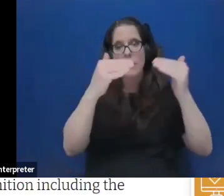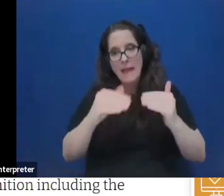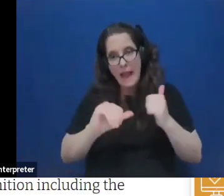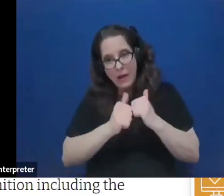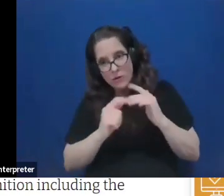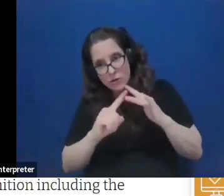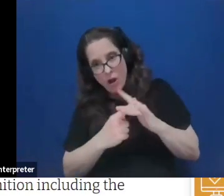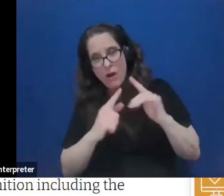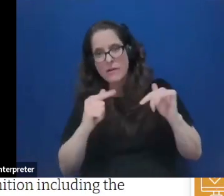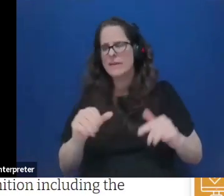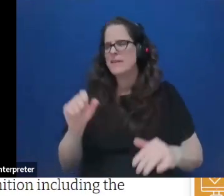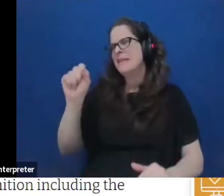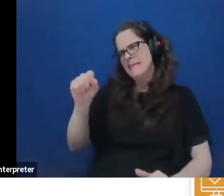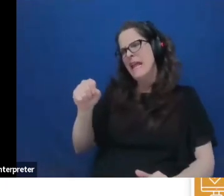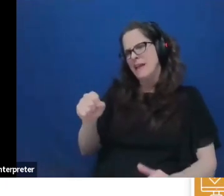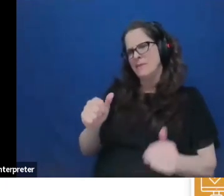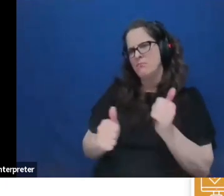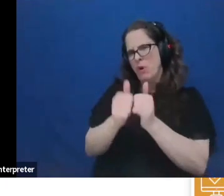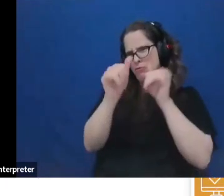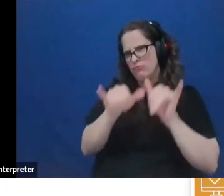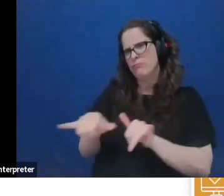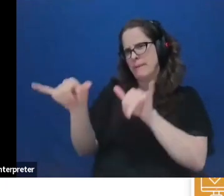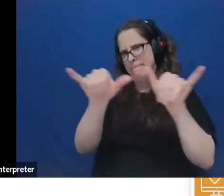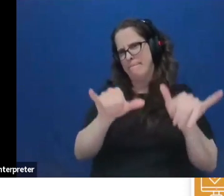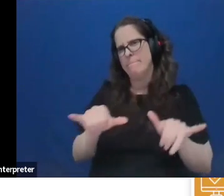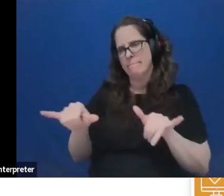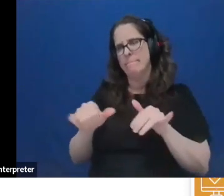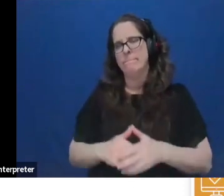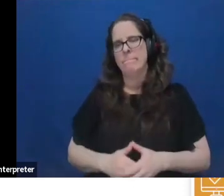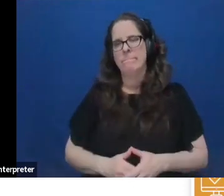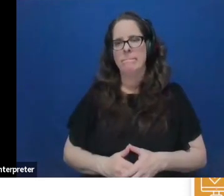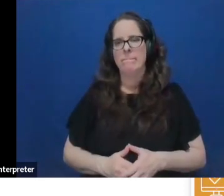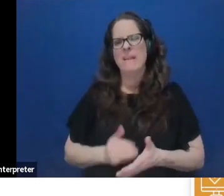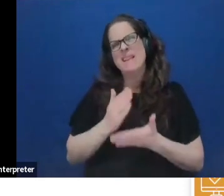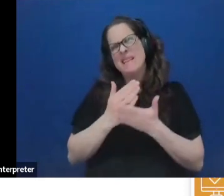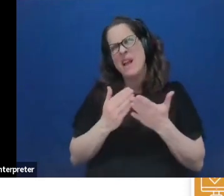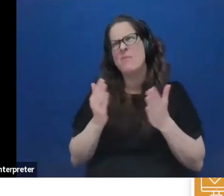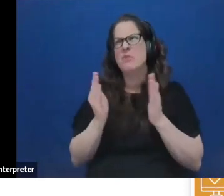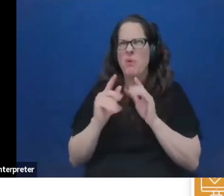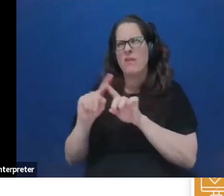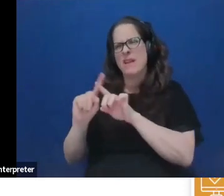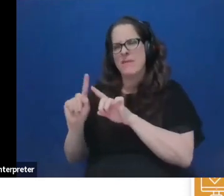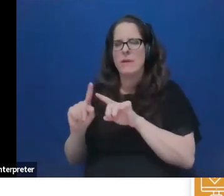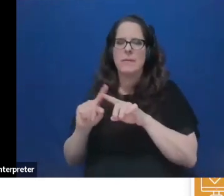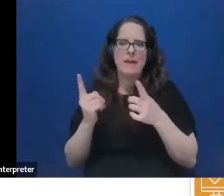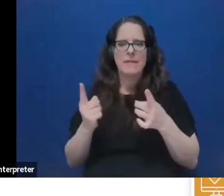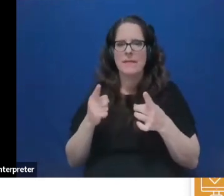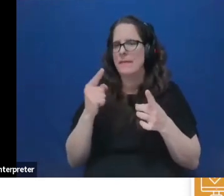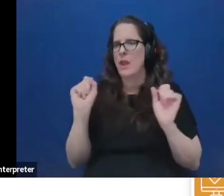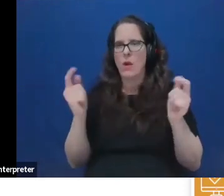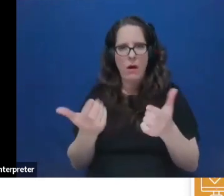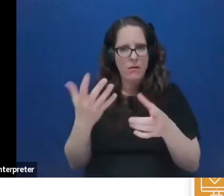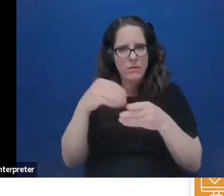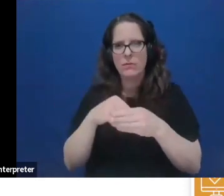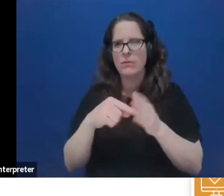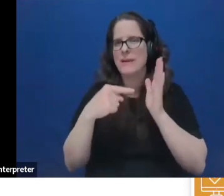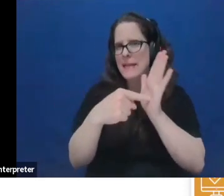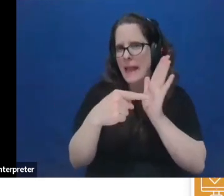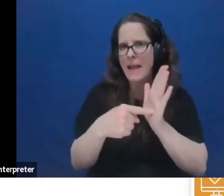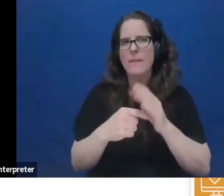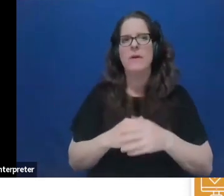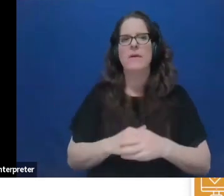differ in small ways, but for the most part, it's the same format. Some examples, virtual direct